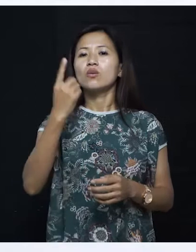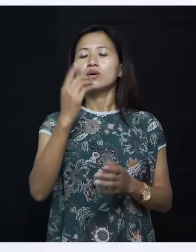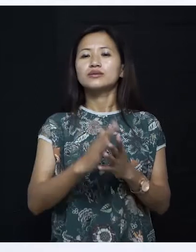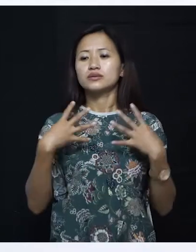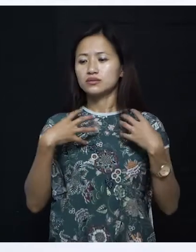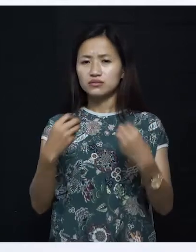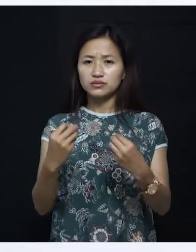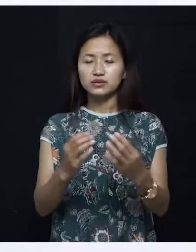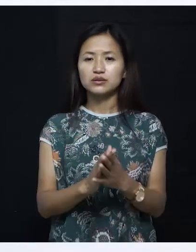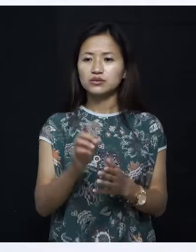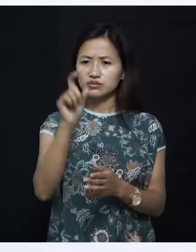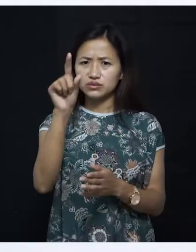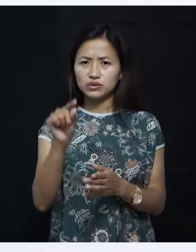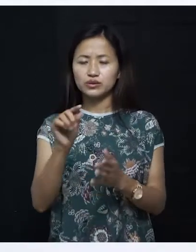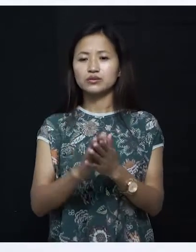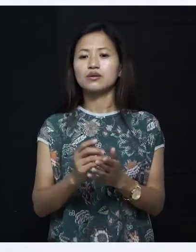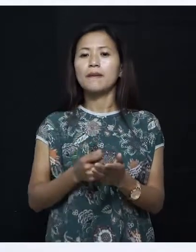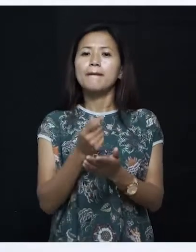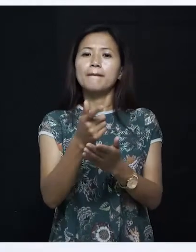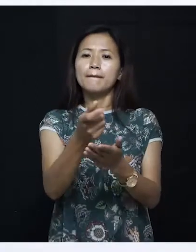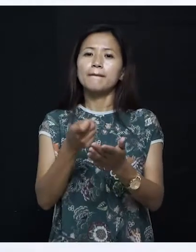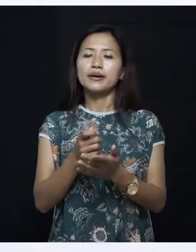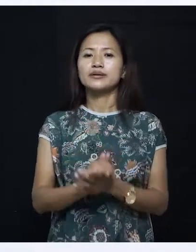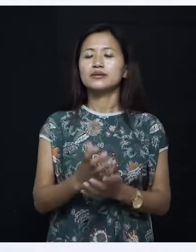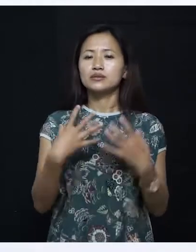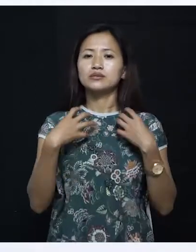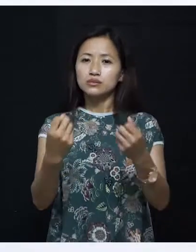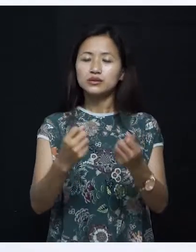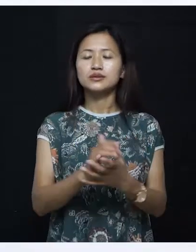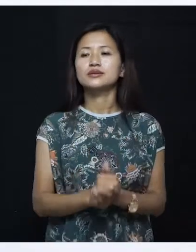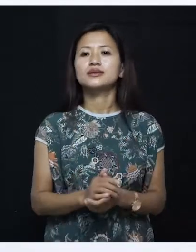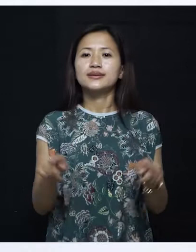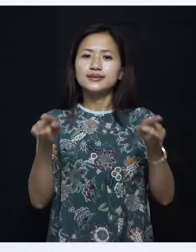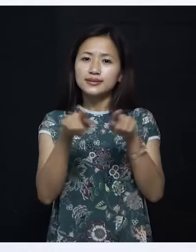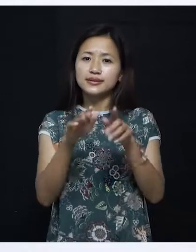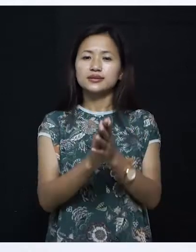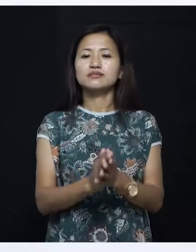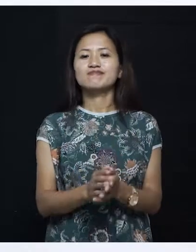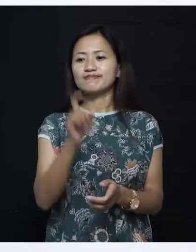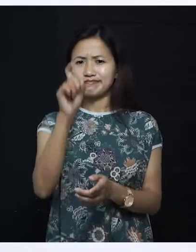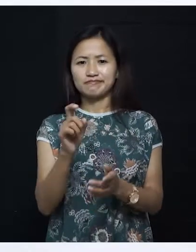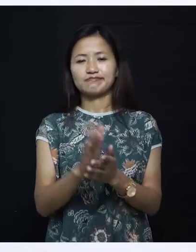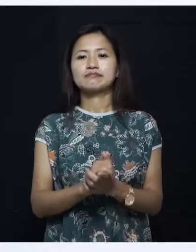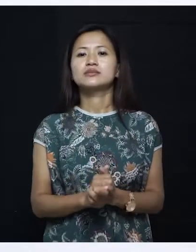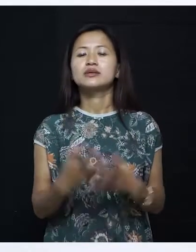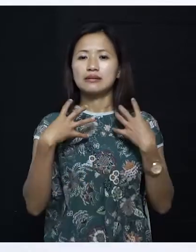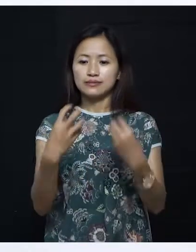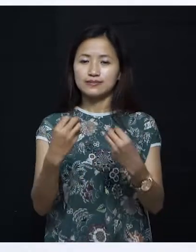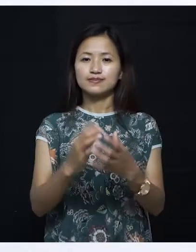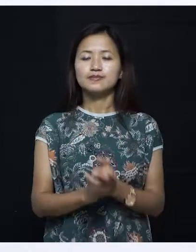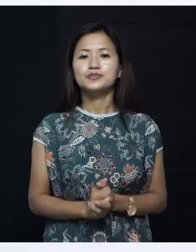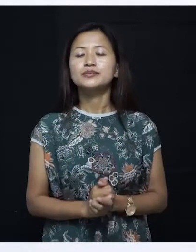will be to do, you are doing it or you are buying it only because you want it, not exactly you need it, but why you want it.